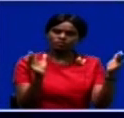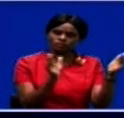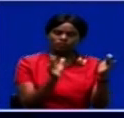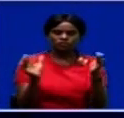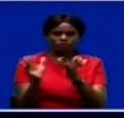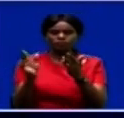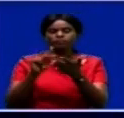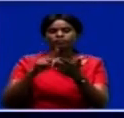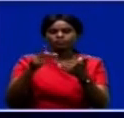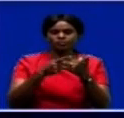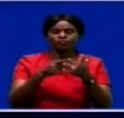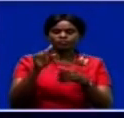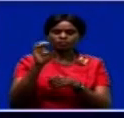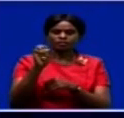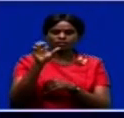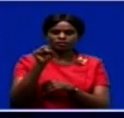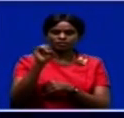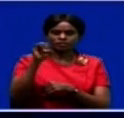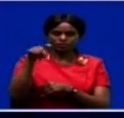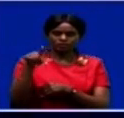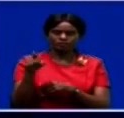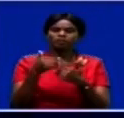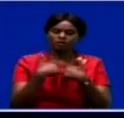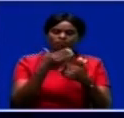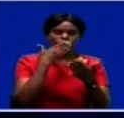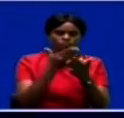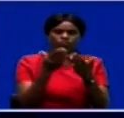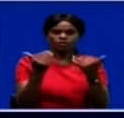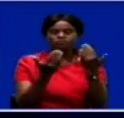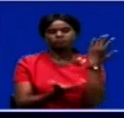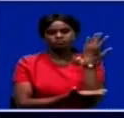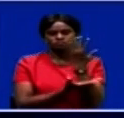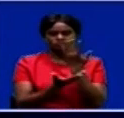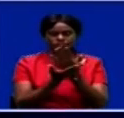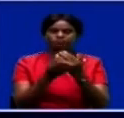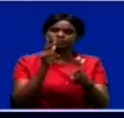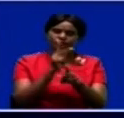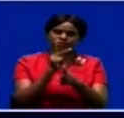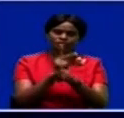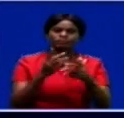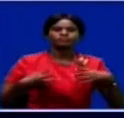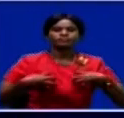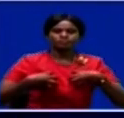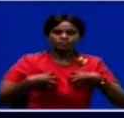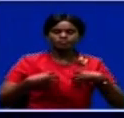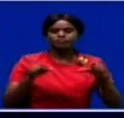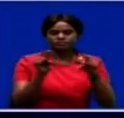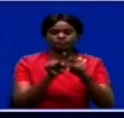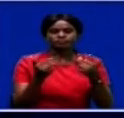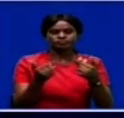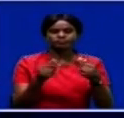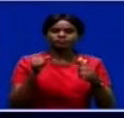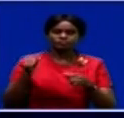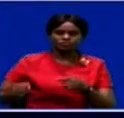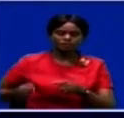Livestock Investment Program, ESLIP, is taking steps aimed at boosting livestock production and productivity.